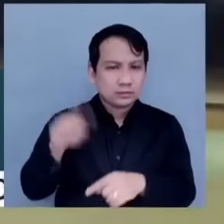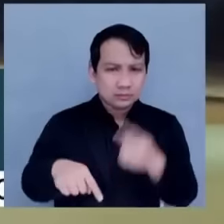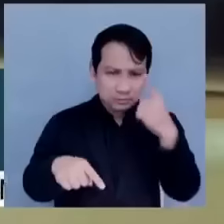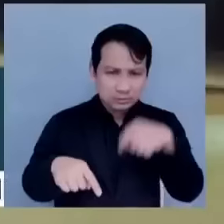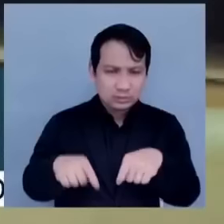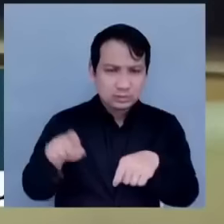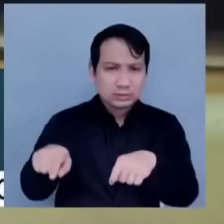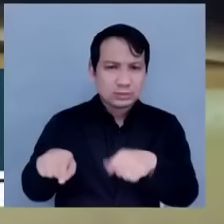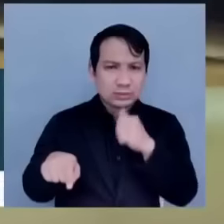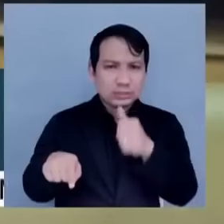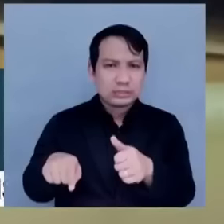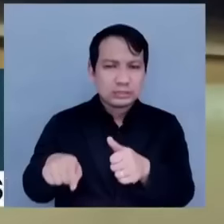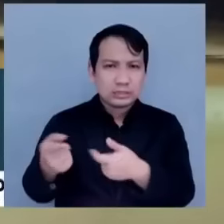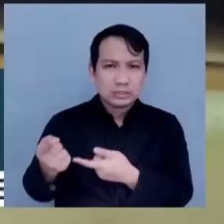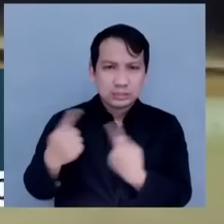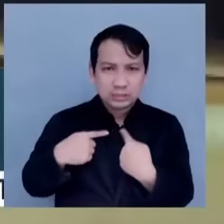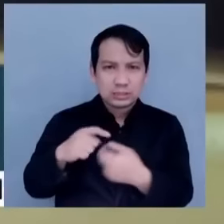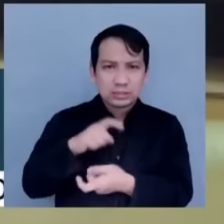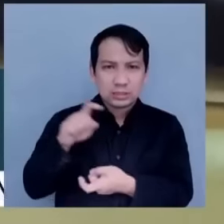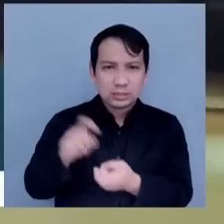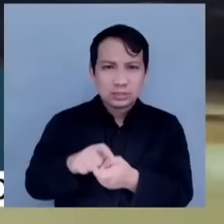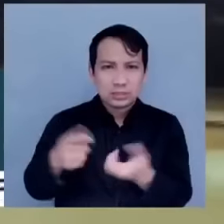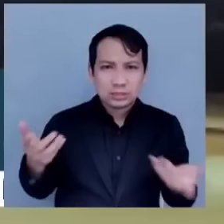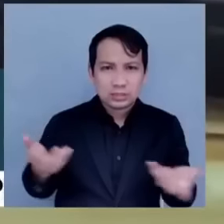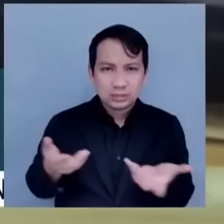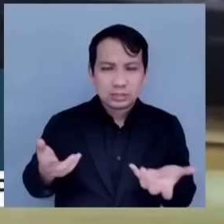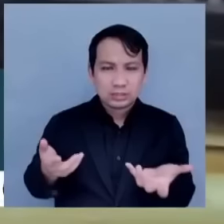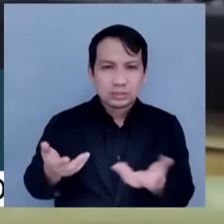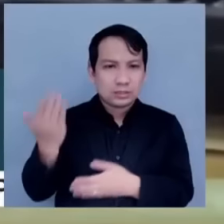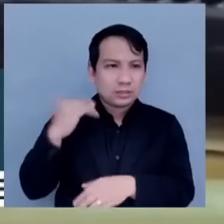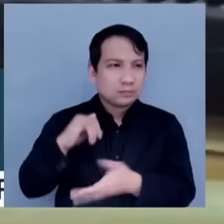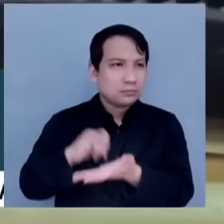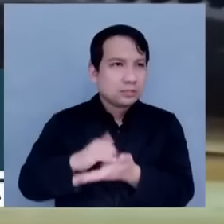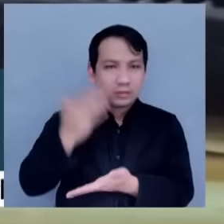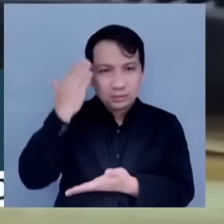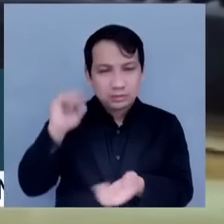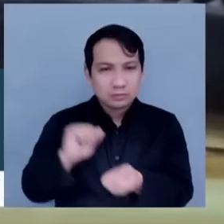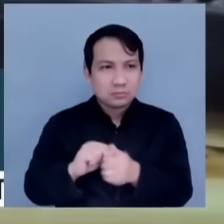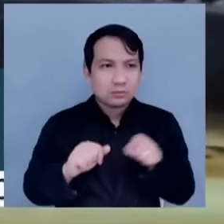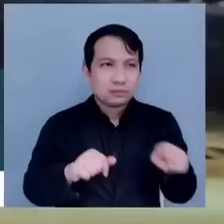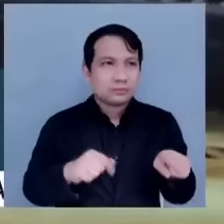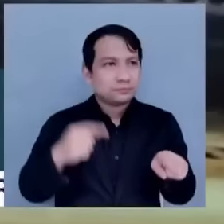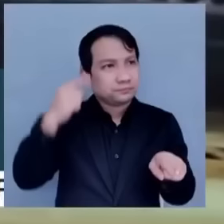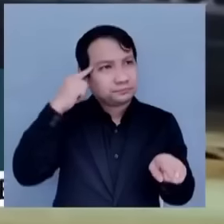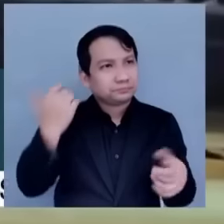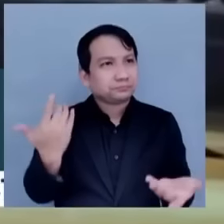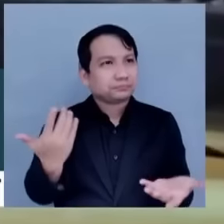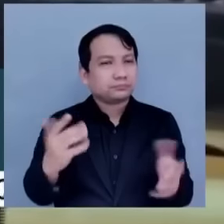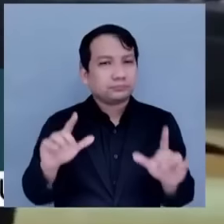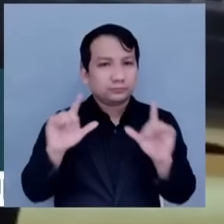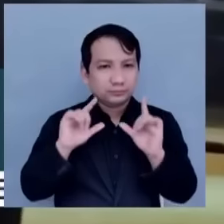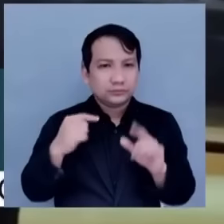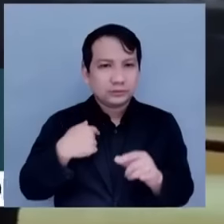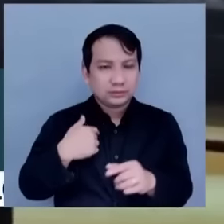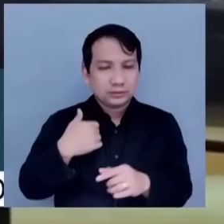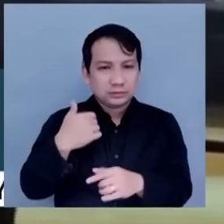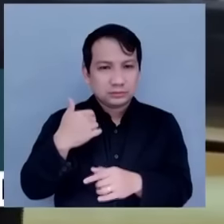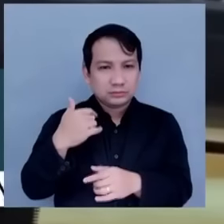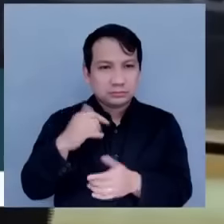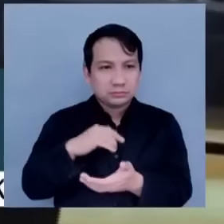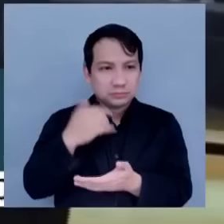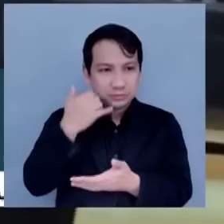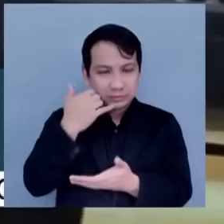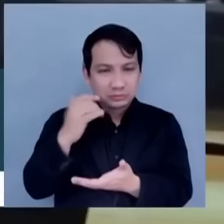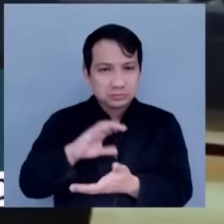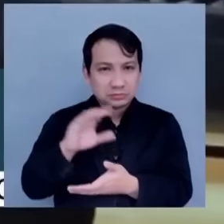cannot tell me exactly where she was at that time, because she might be thinking that probably my phone is bagged or